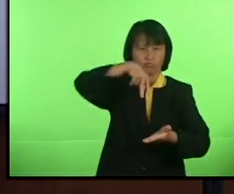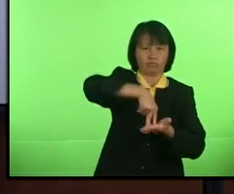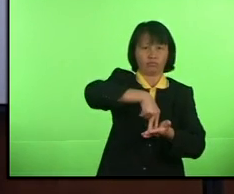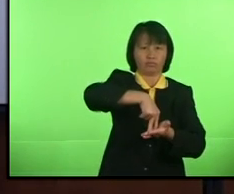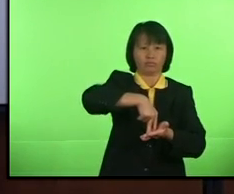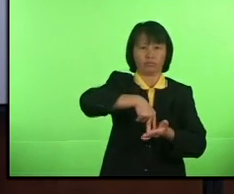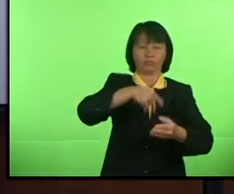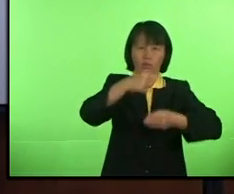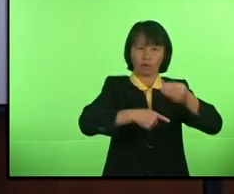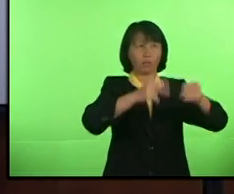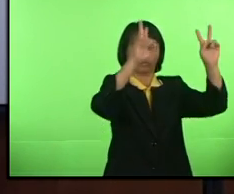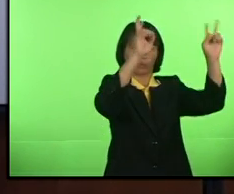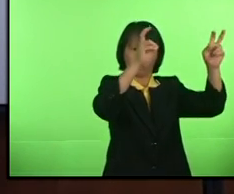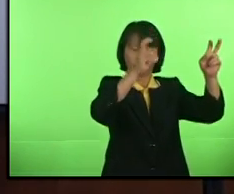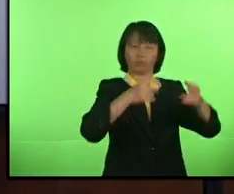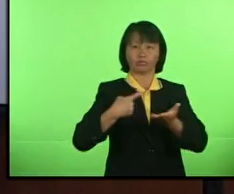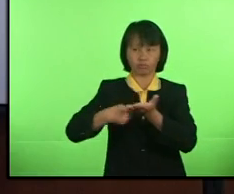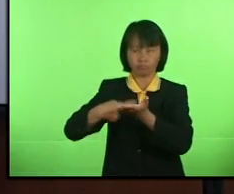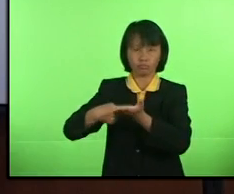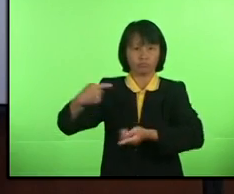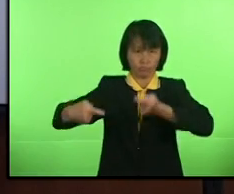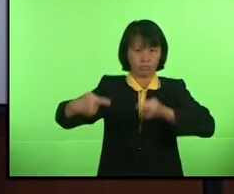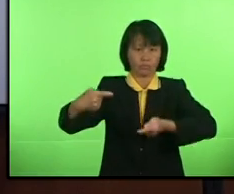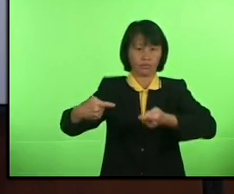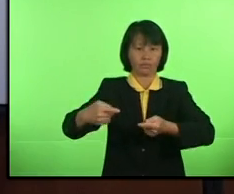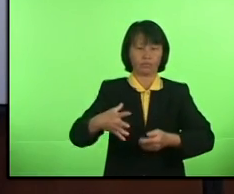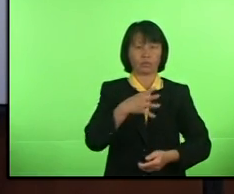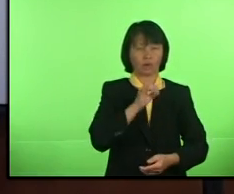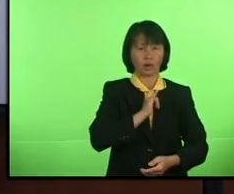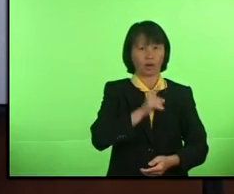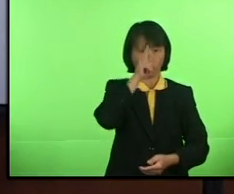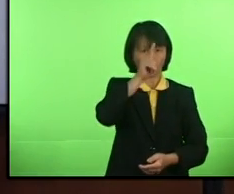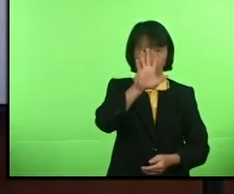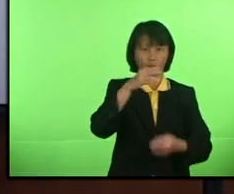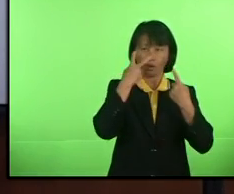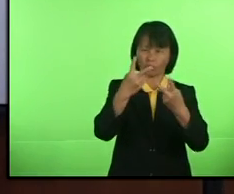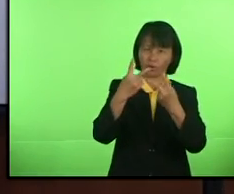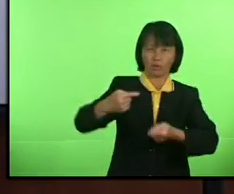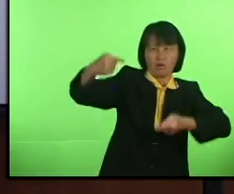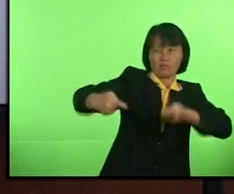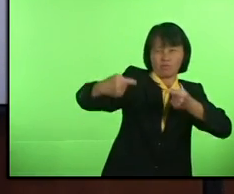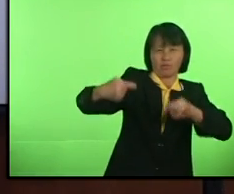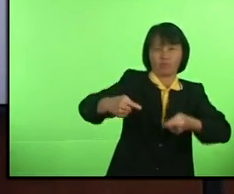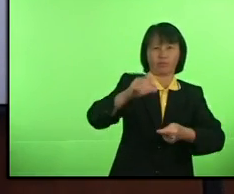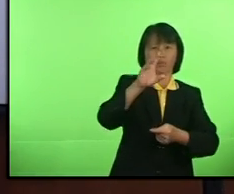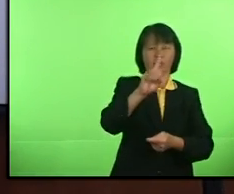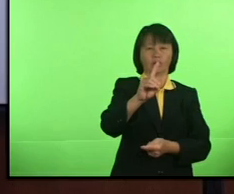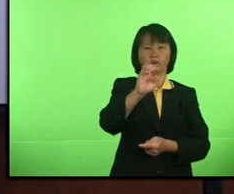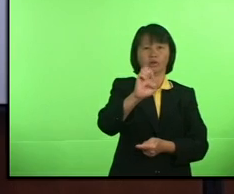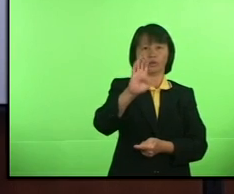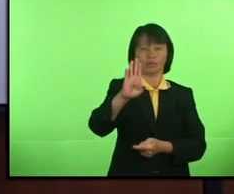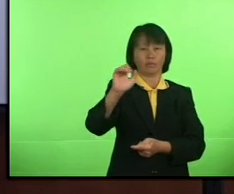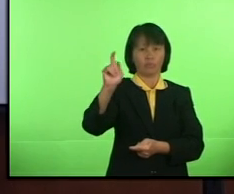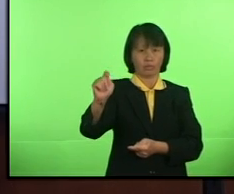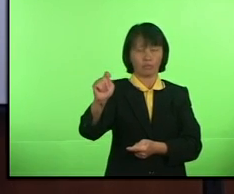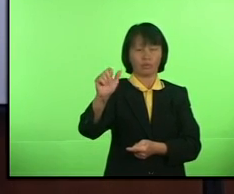stand about the issues discussed. I'm sure you have watched the debate, any debate before, so put